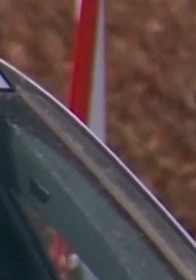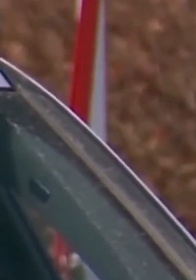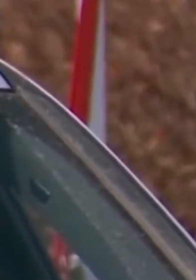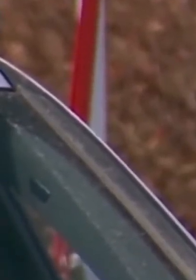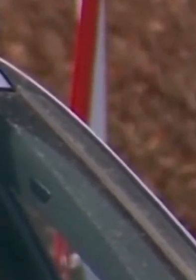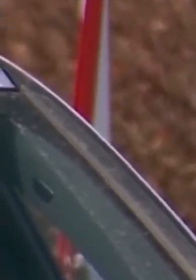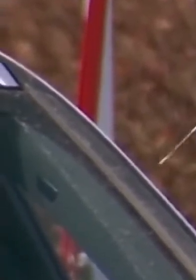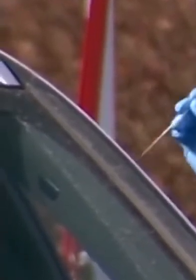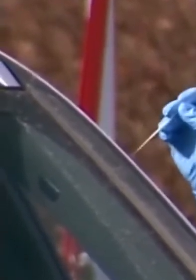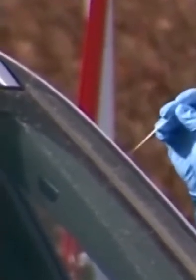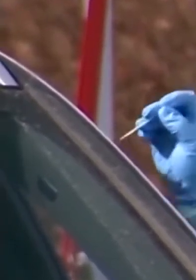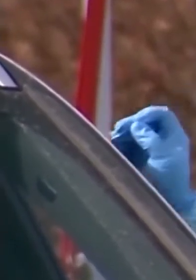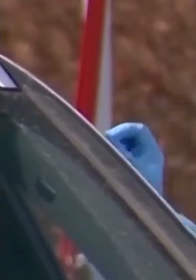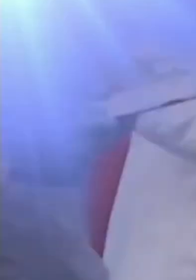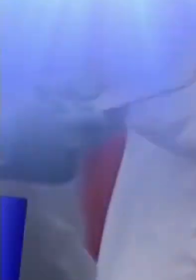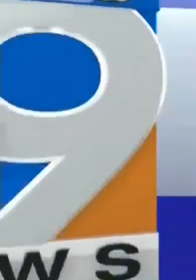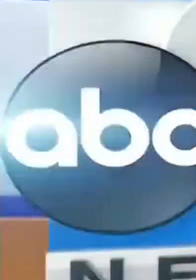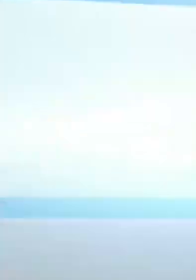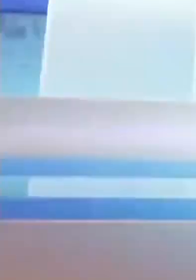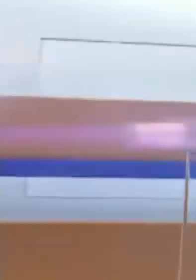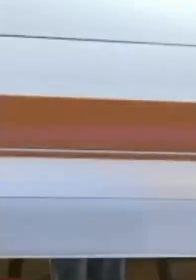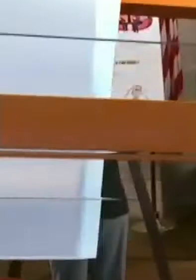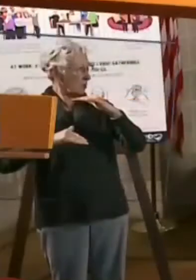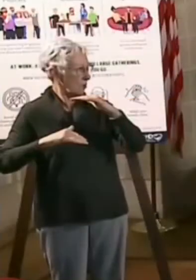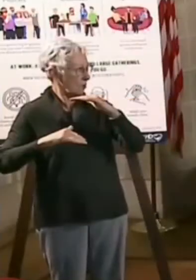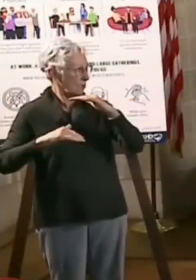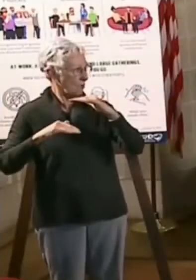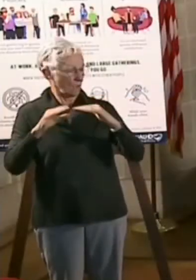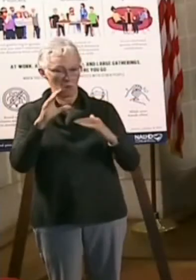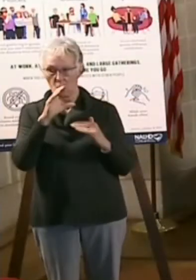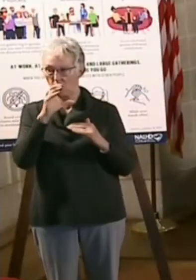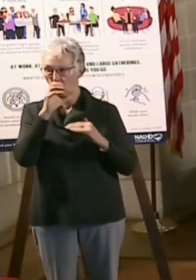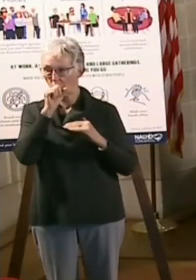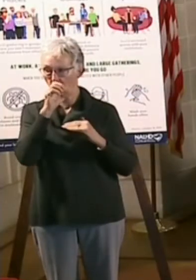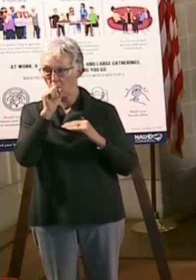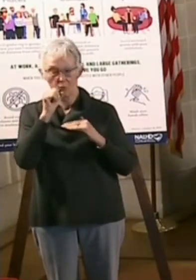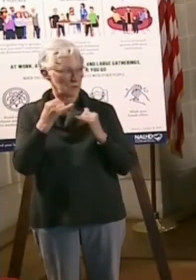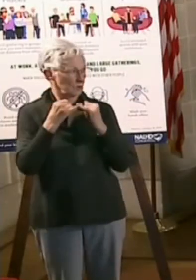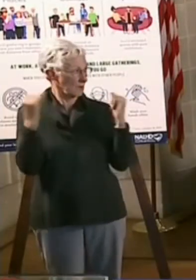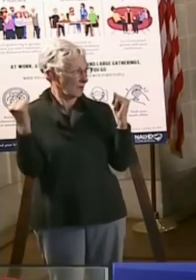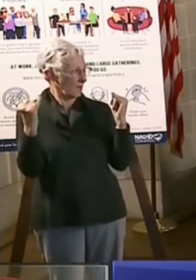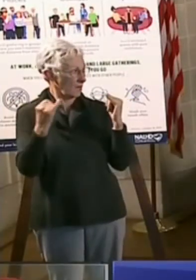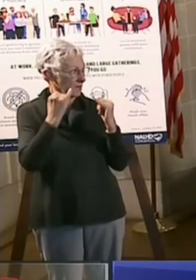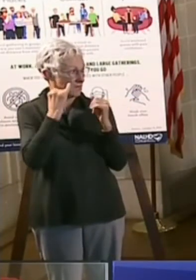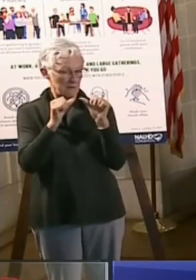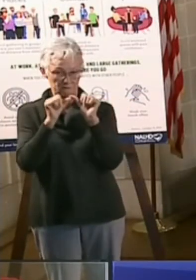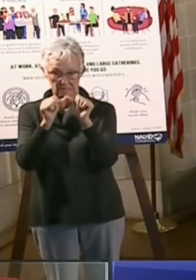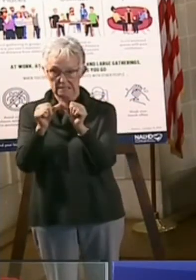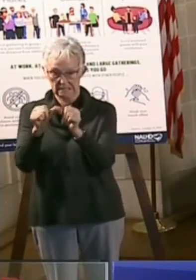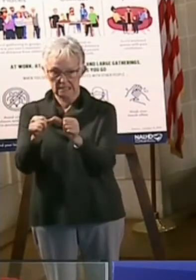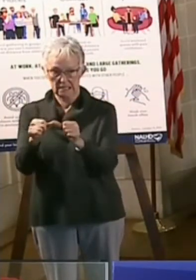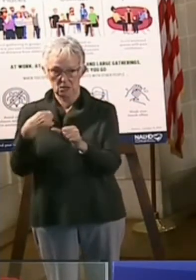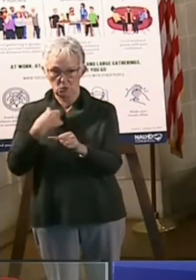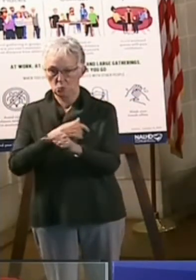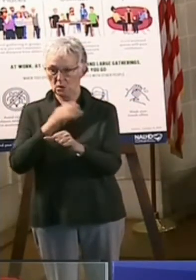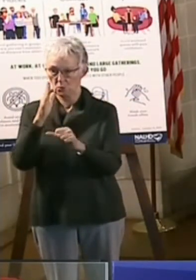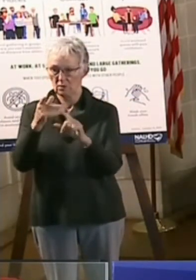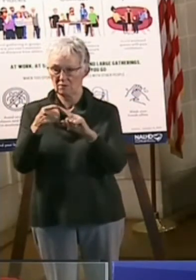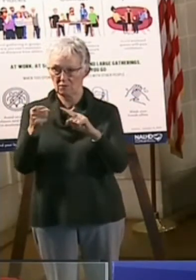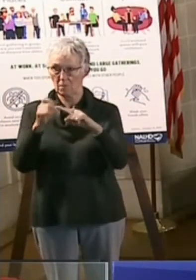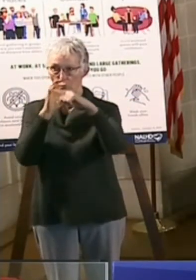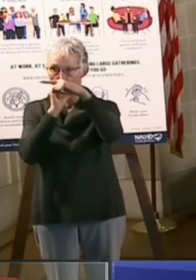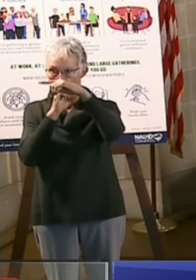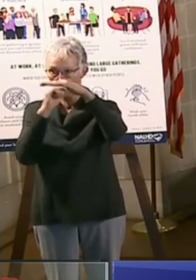made is not progress lost. If we continue to see progress here, we will move from the orange phase to the yellow